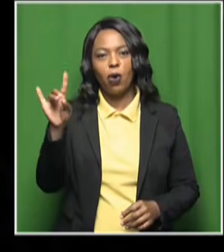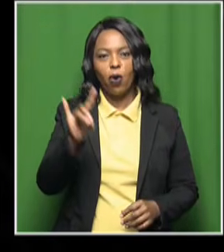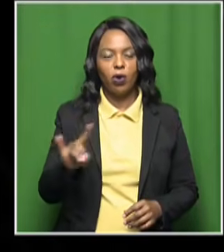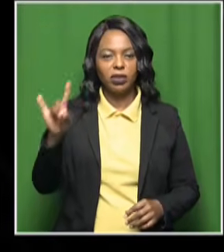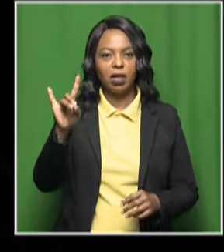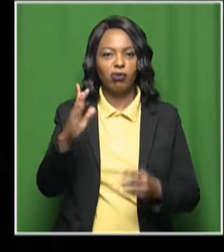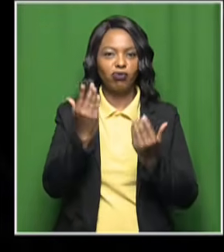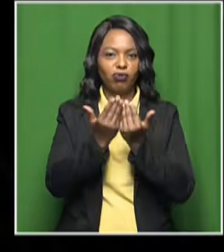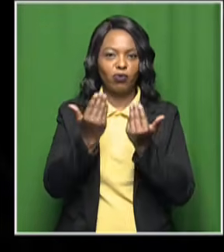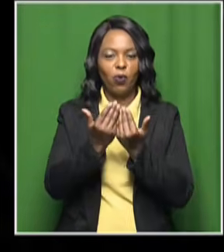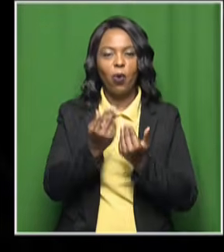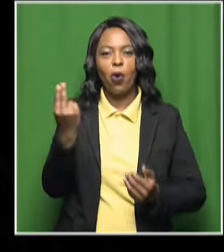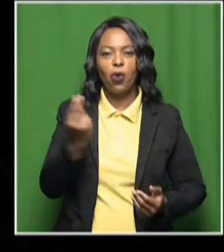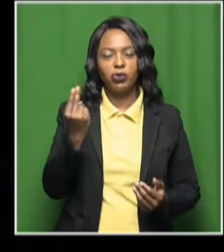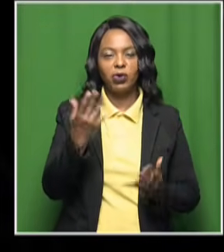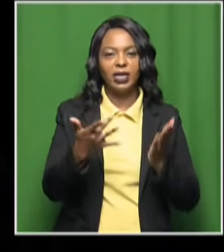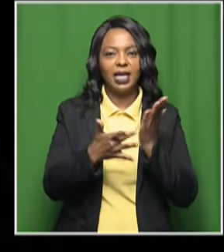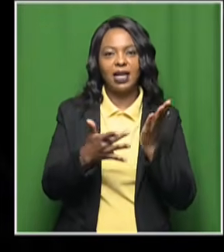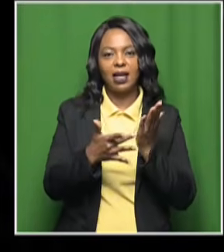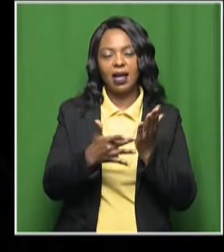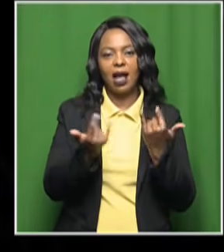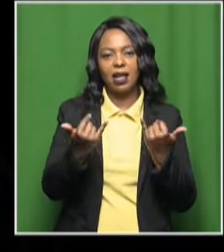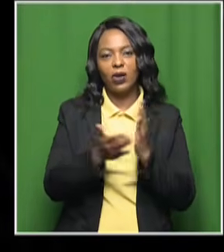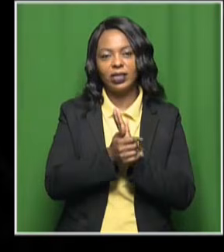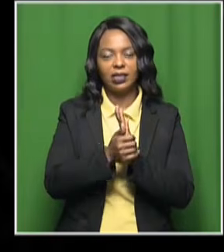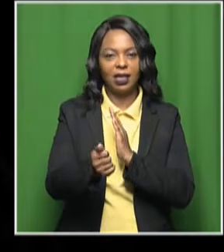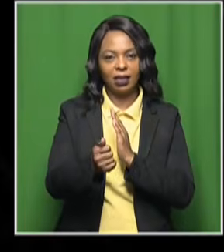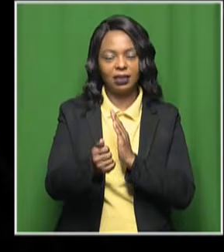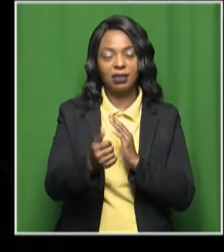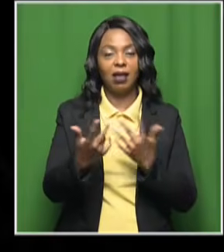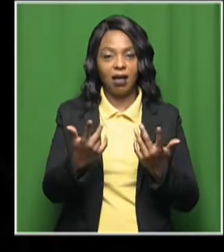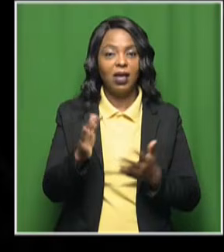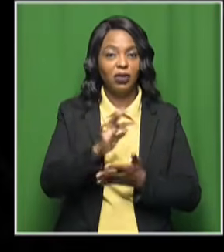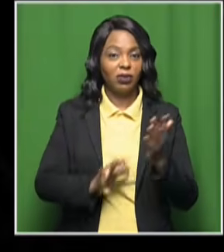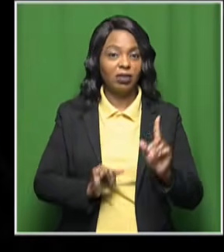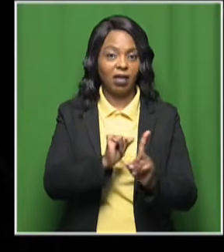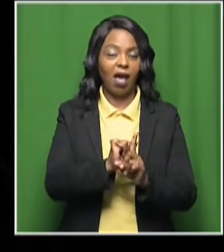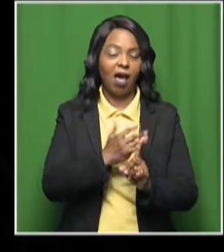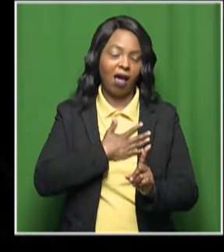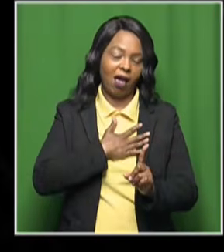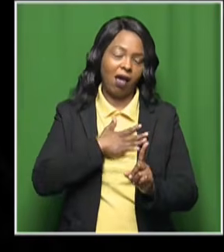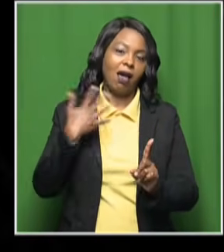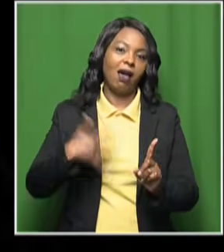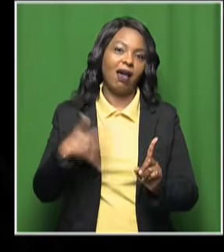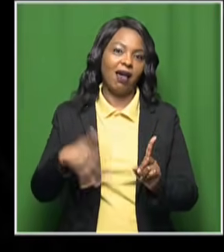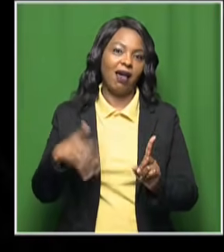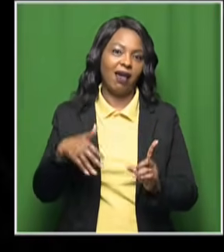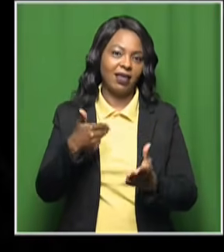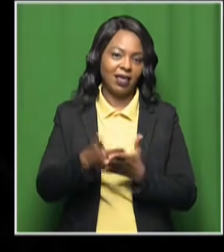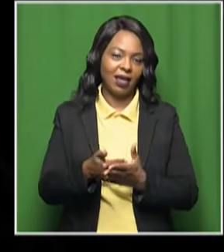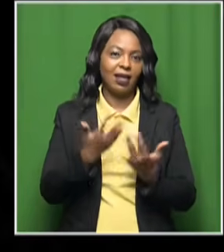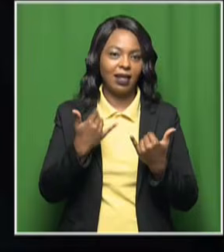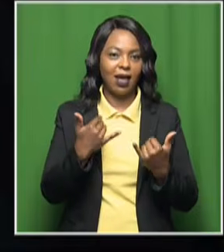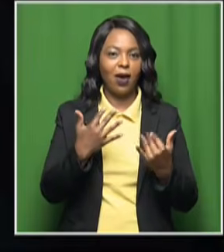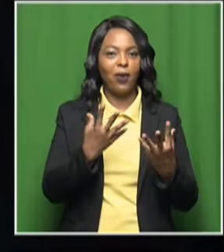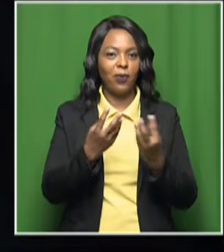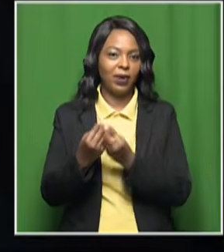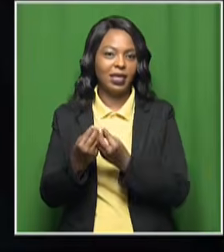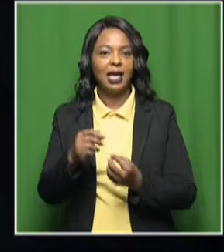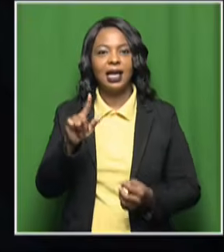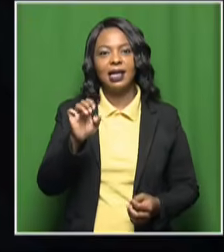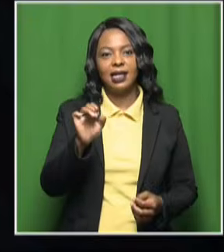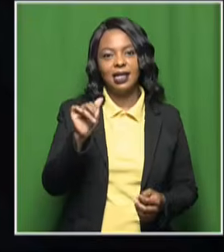that blends technical skill with heartfelt storytelling. And this morning, she of course joins Leanne at the cooking studio